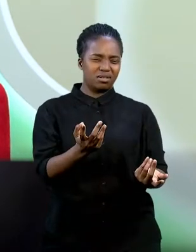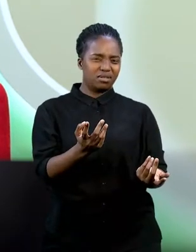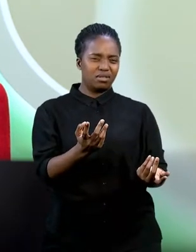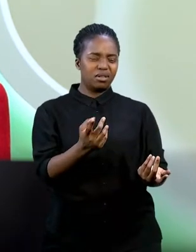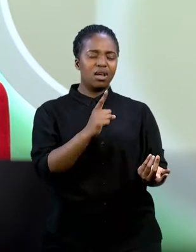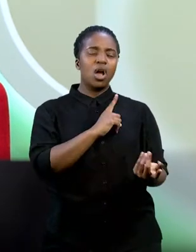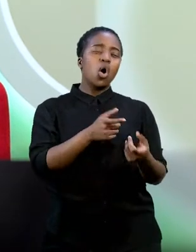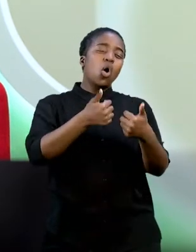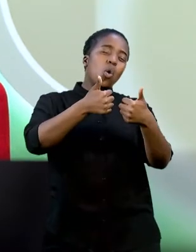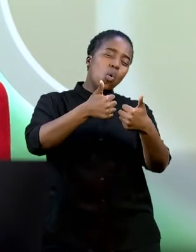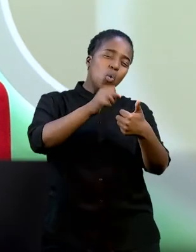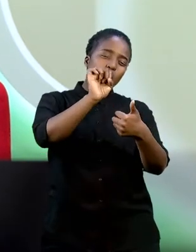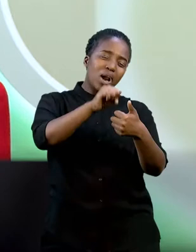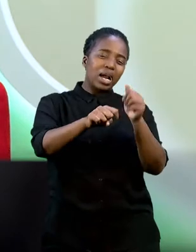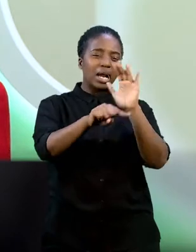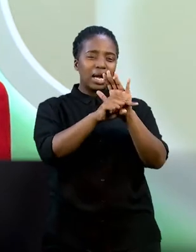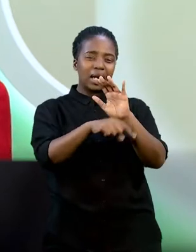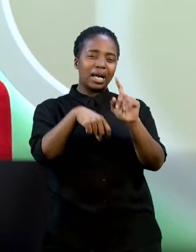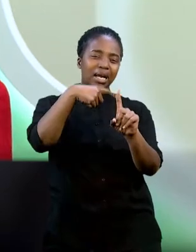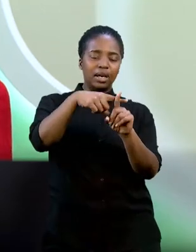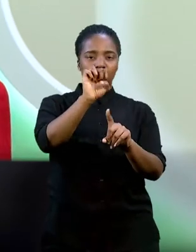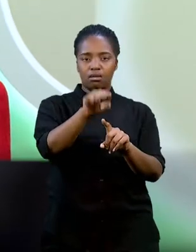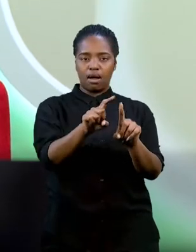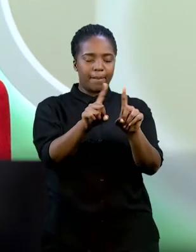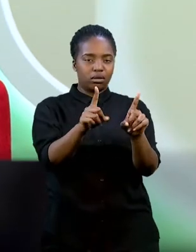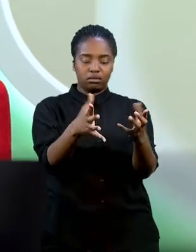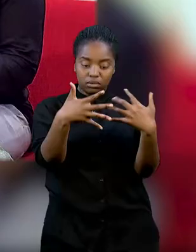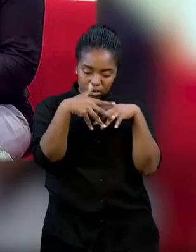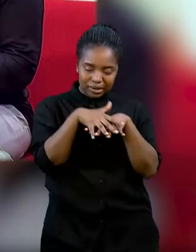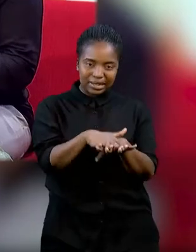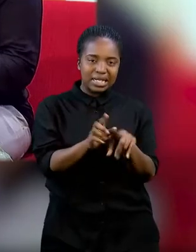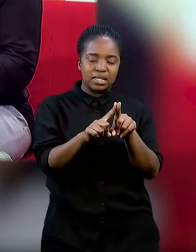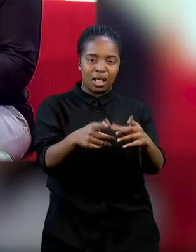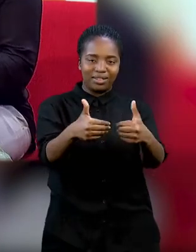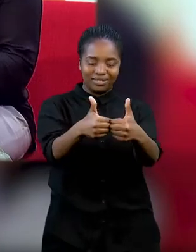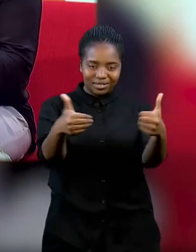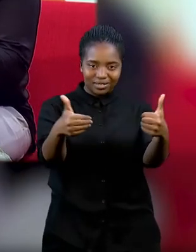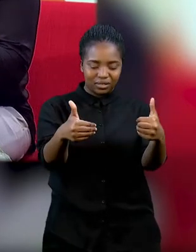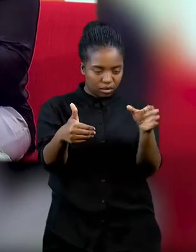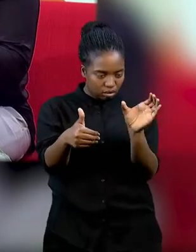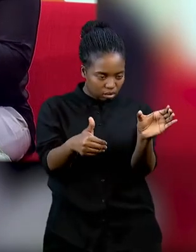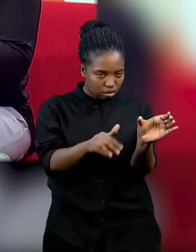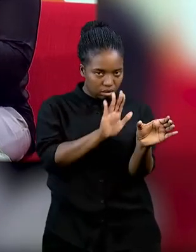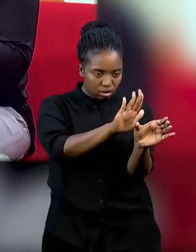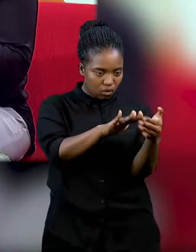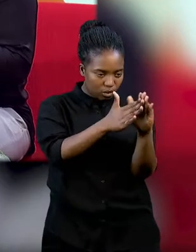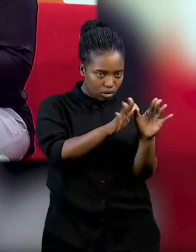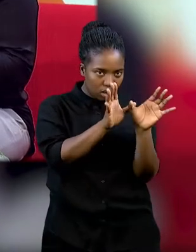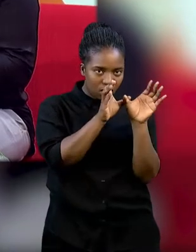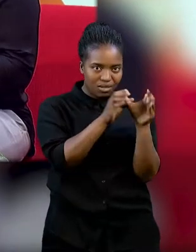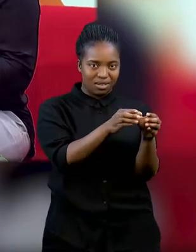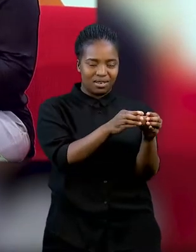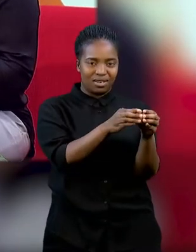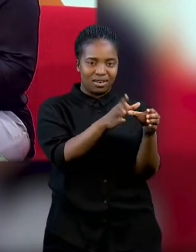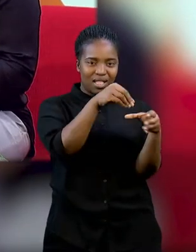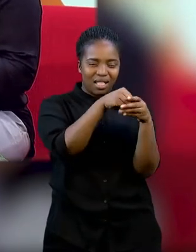It at the same time it's good that they are opening that space, but it's not inclusive. It's still for their own community. They